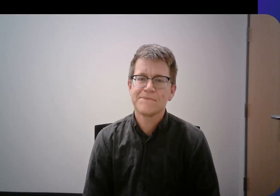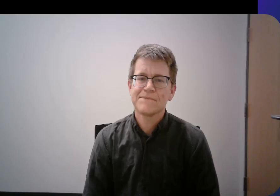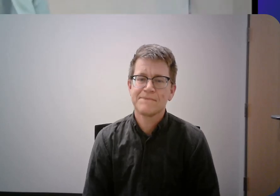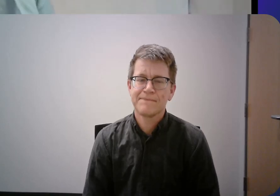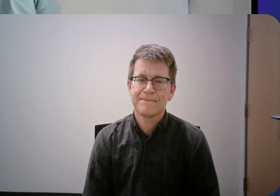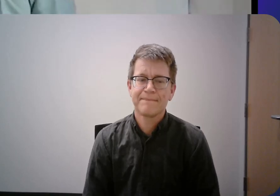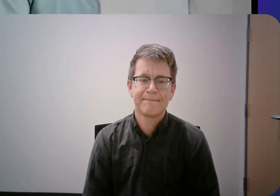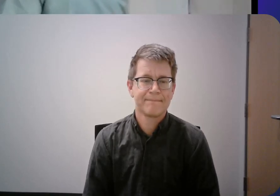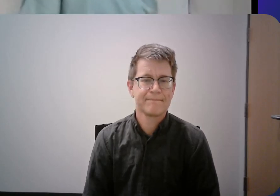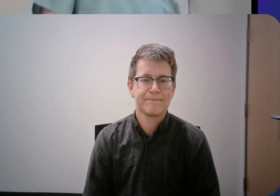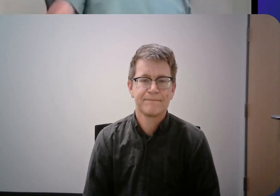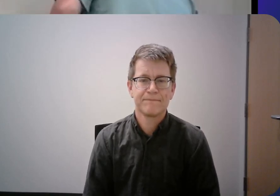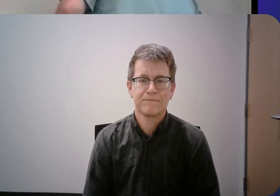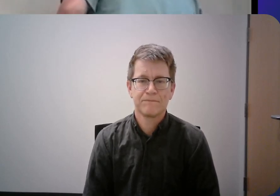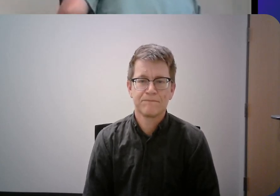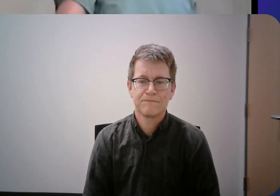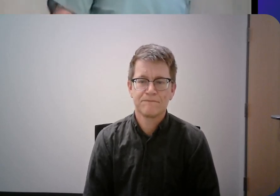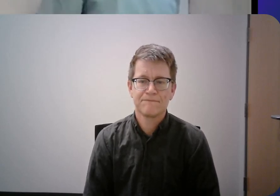first.